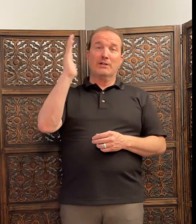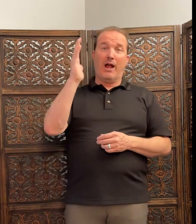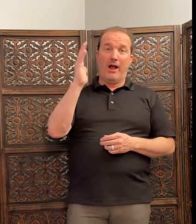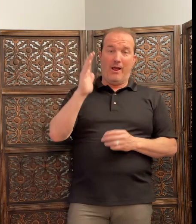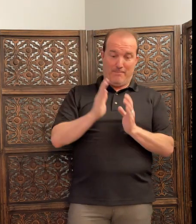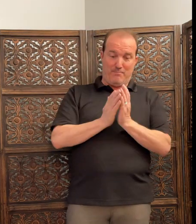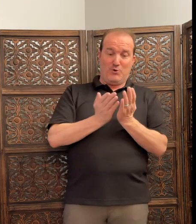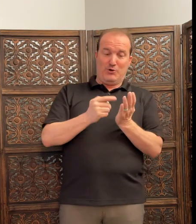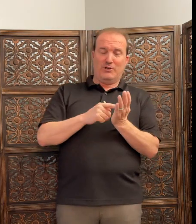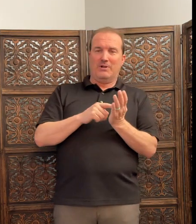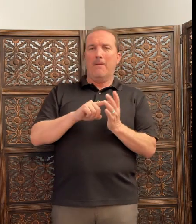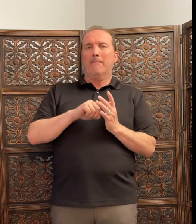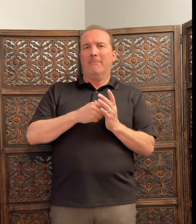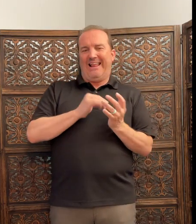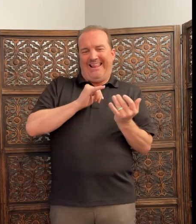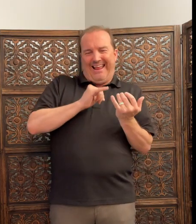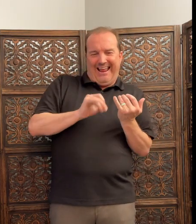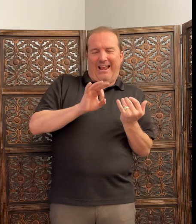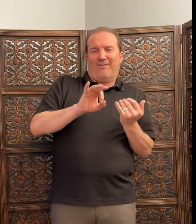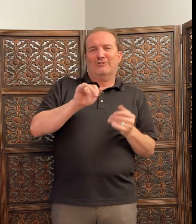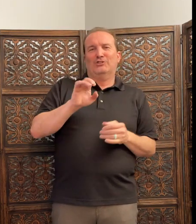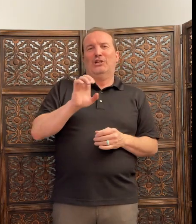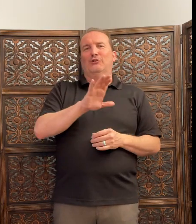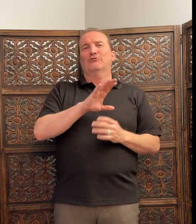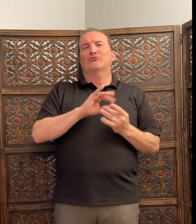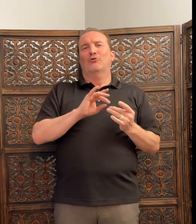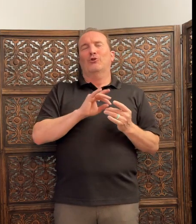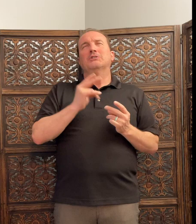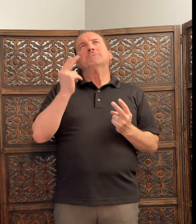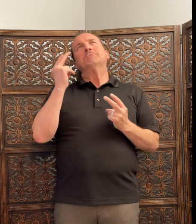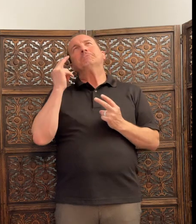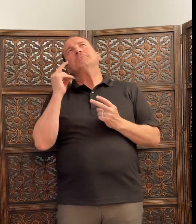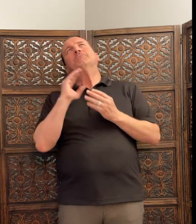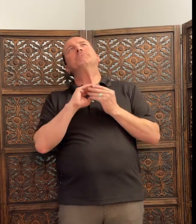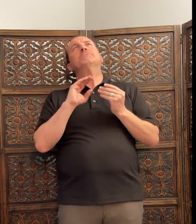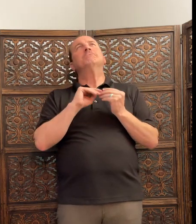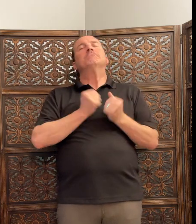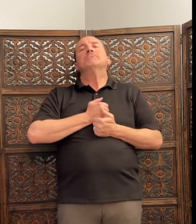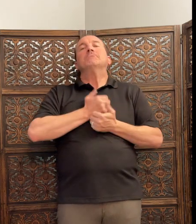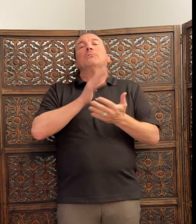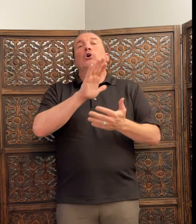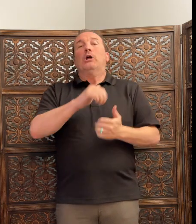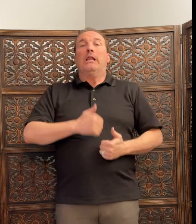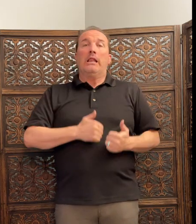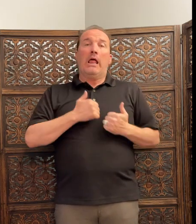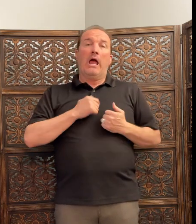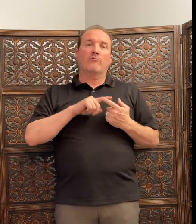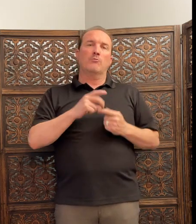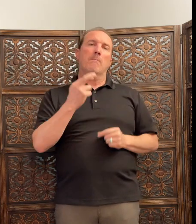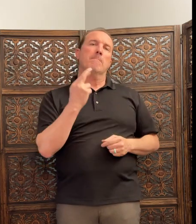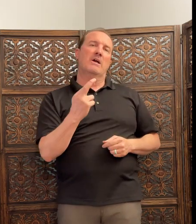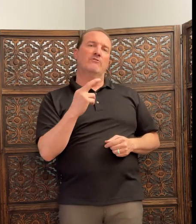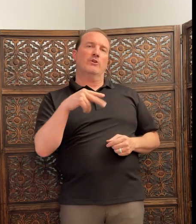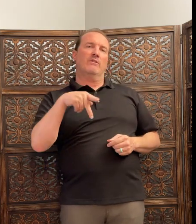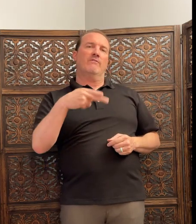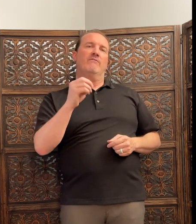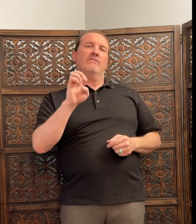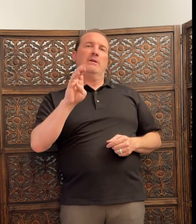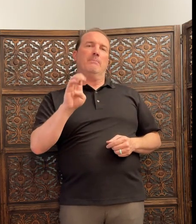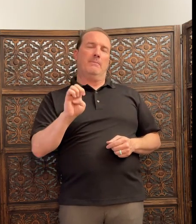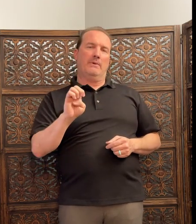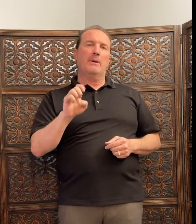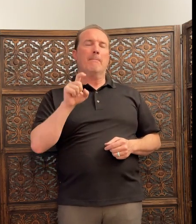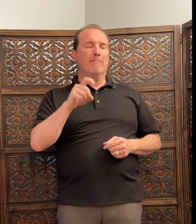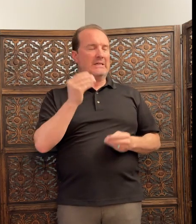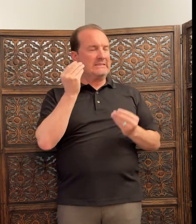God begins at the end of Janie's story. Janie reflects and decides to tell her story, the story of her life, to her best friend